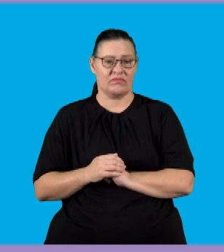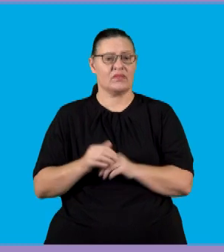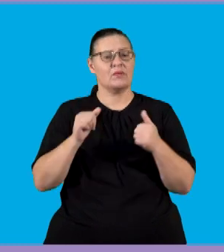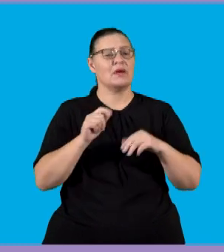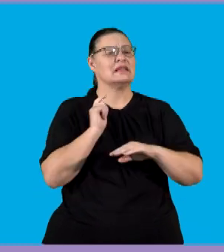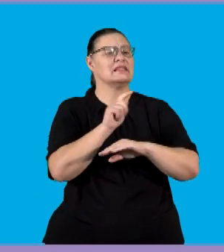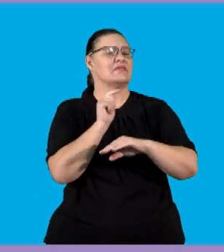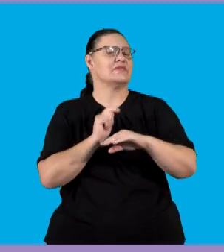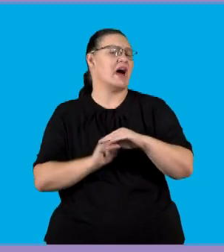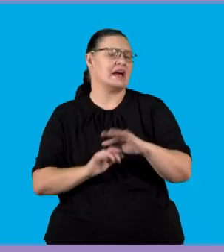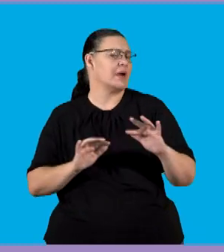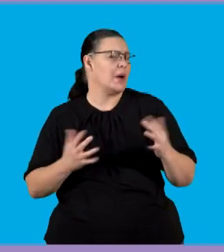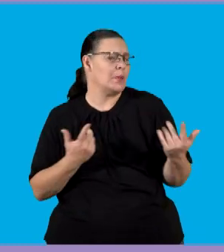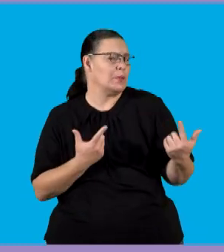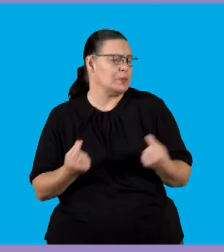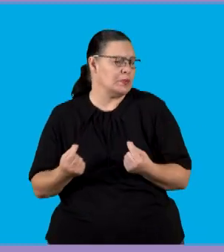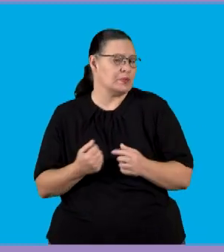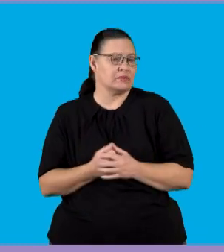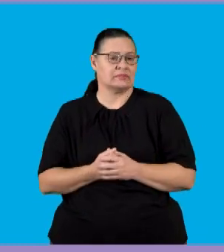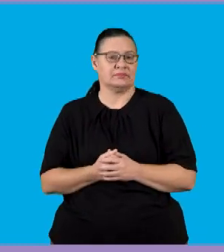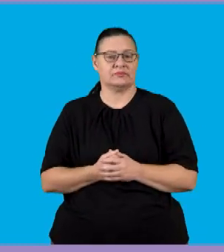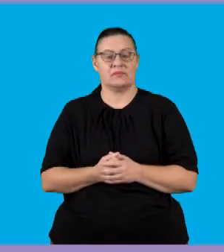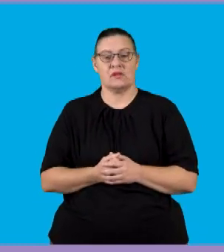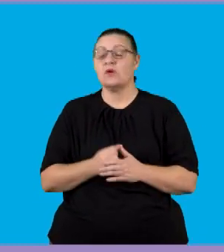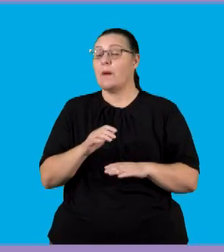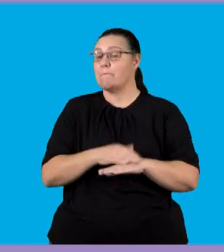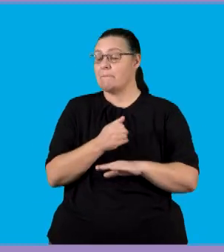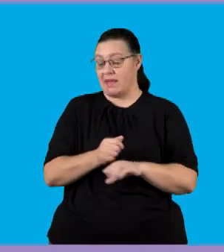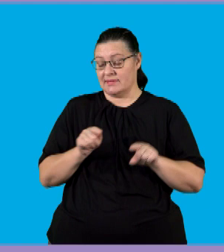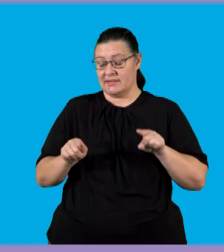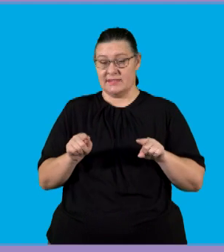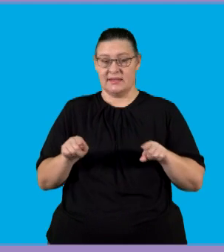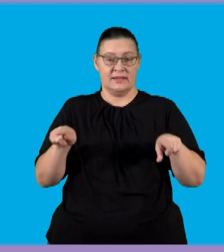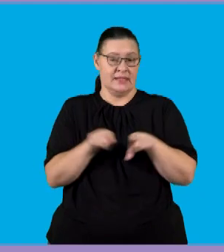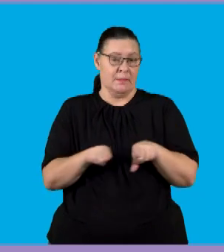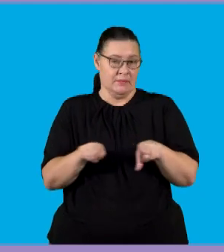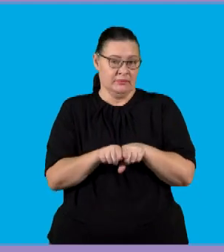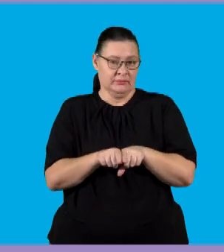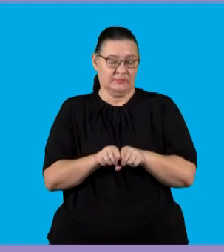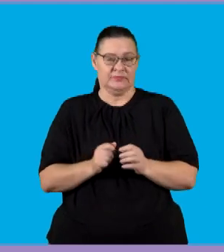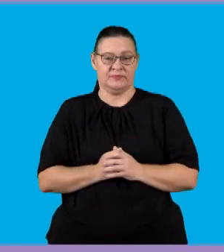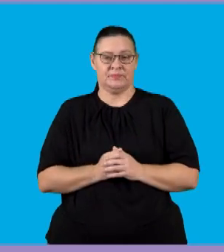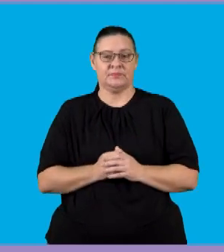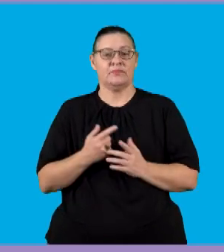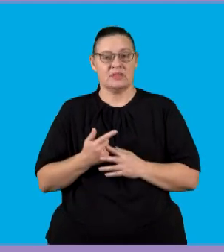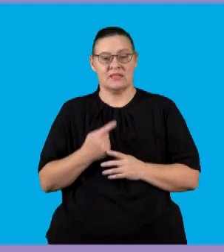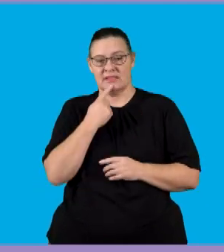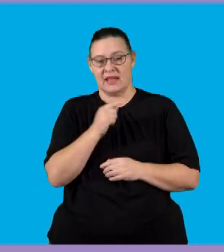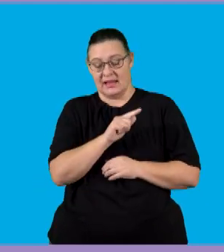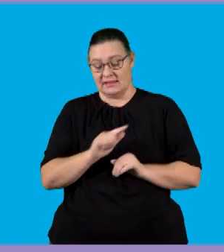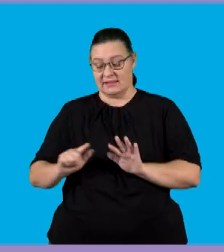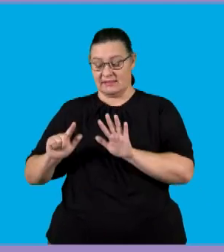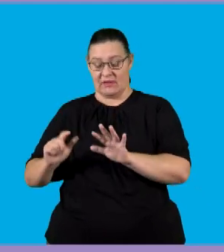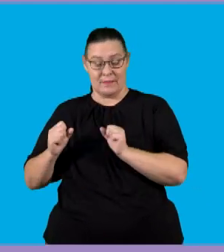about when we are dividing powers of the same base? So we are going to keep that same base, and then we are going